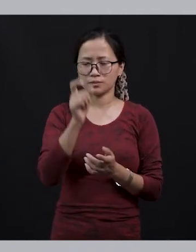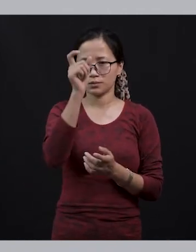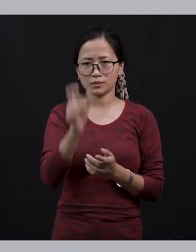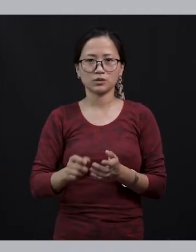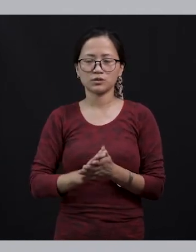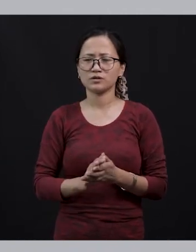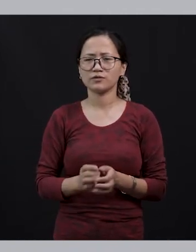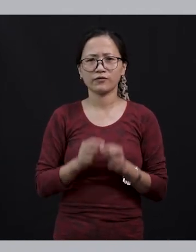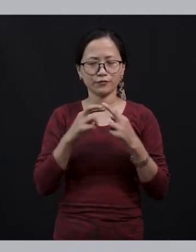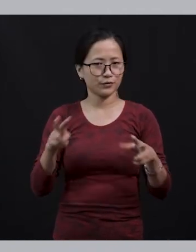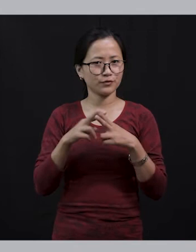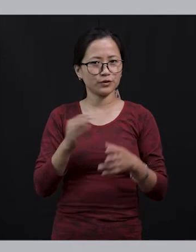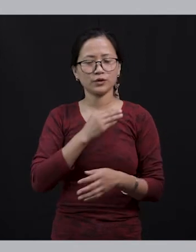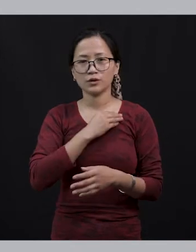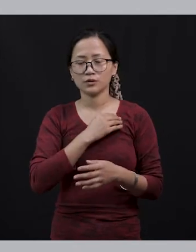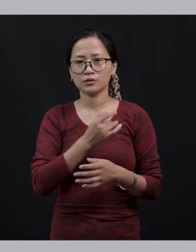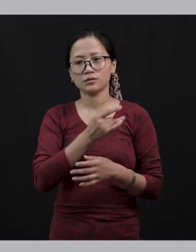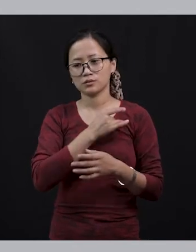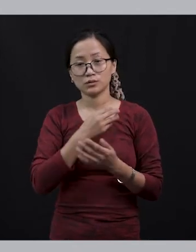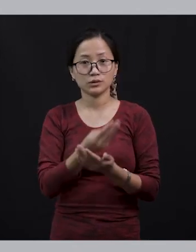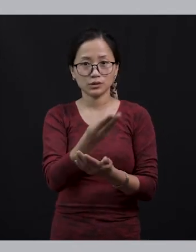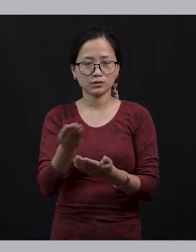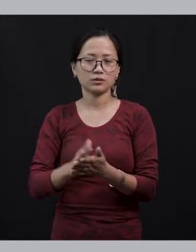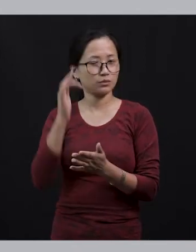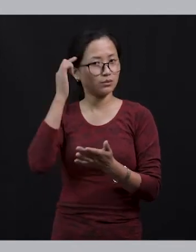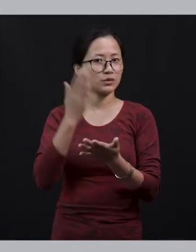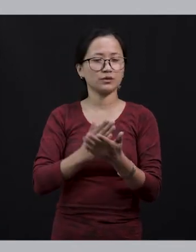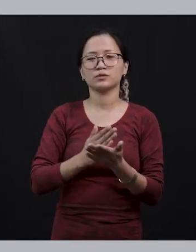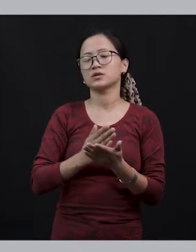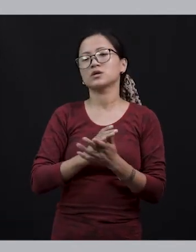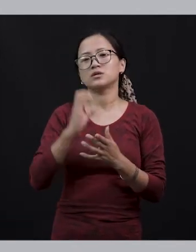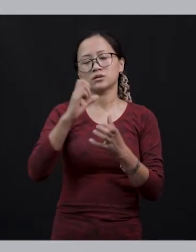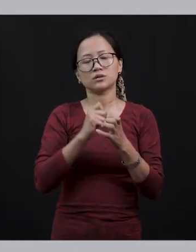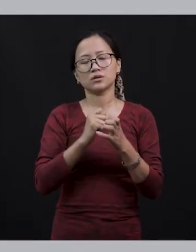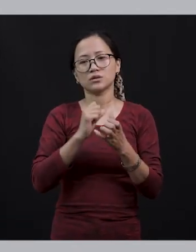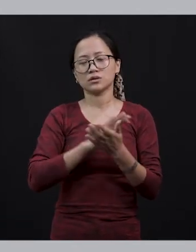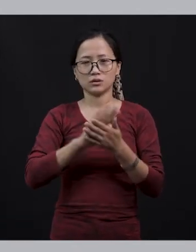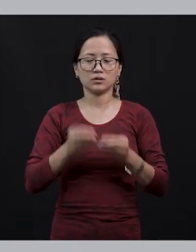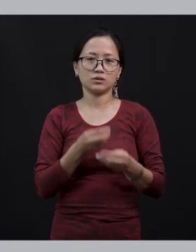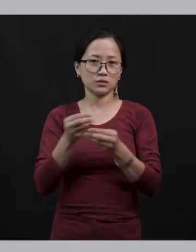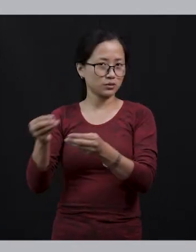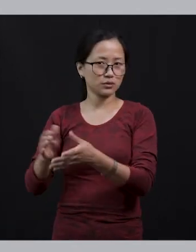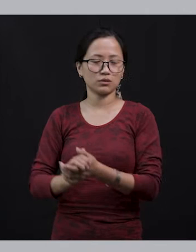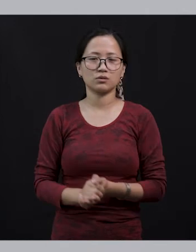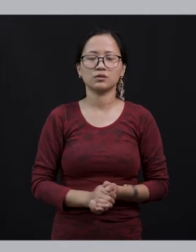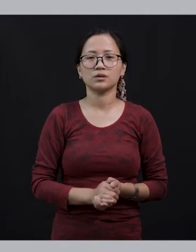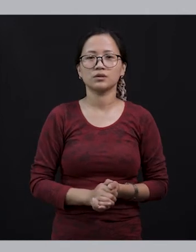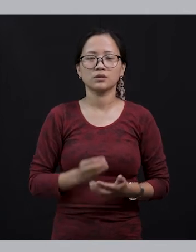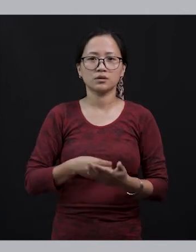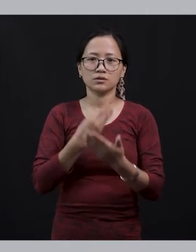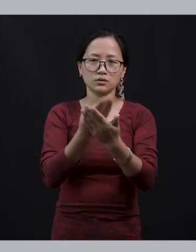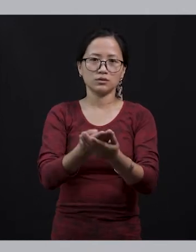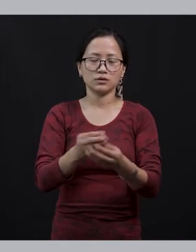very generous, when a person is very magnanimous and believes in charity. So it means that you are donating